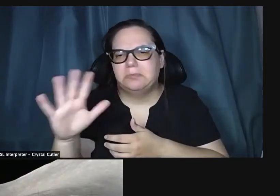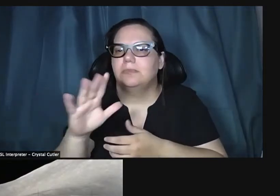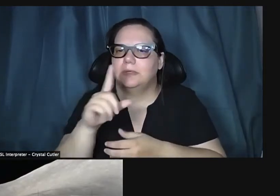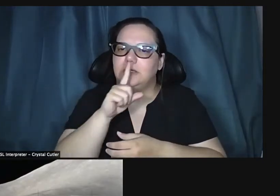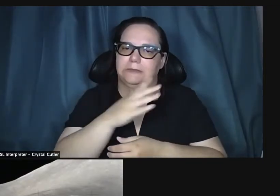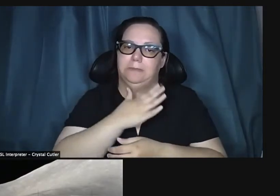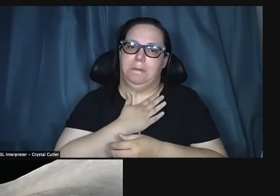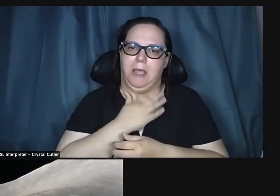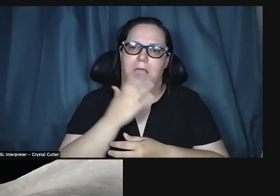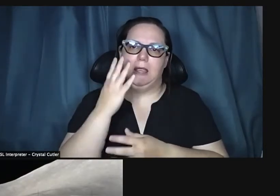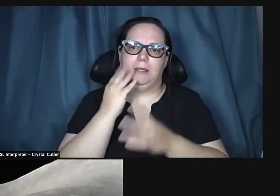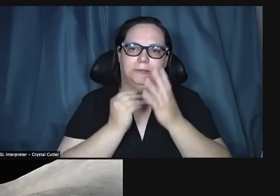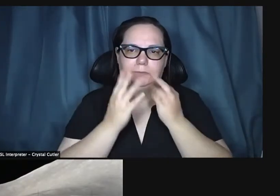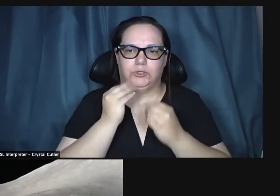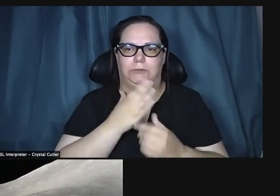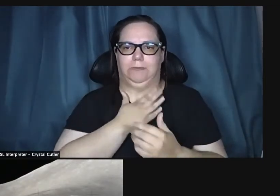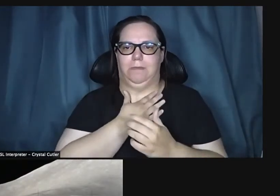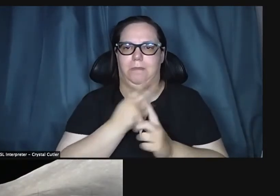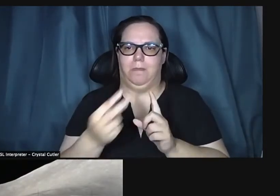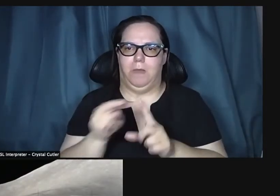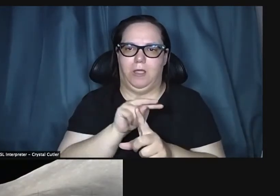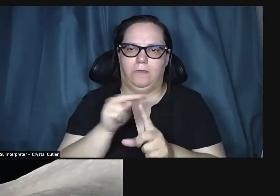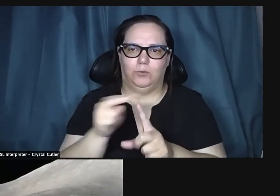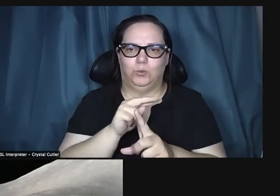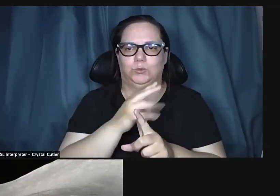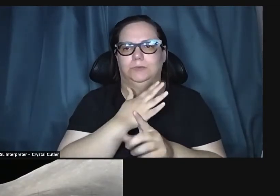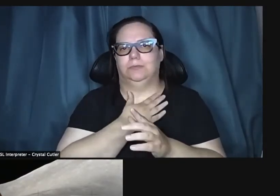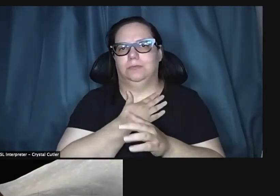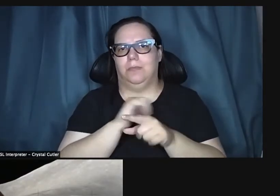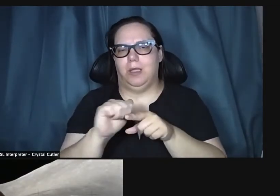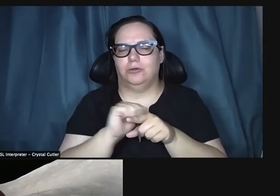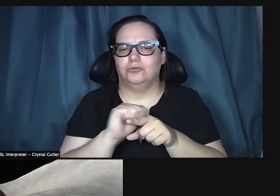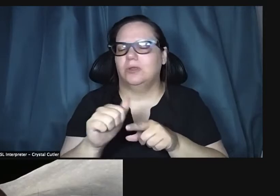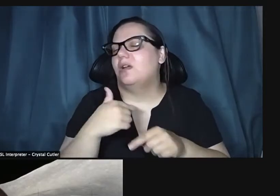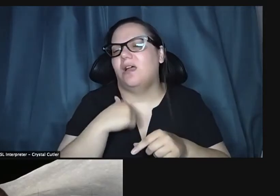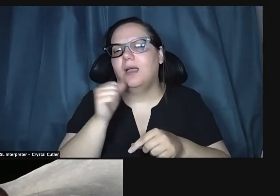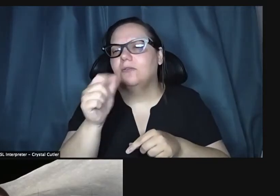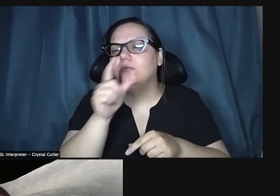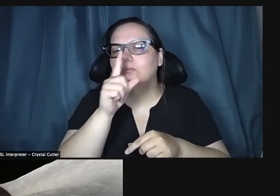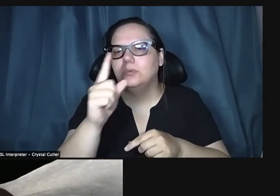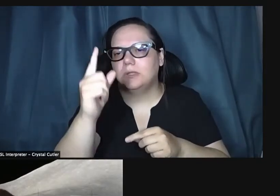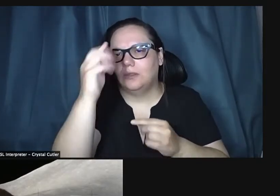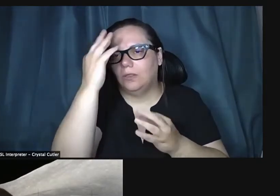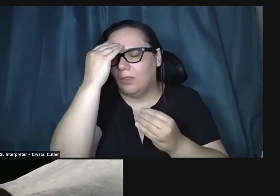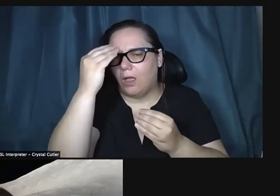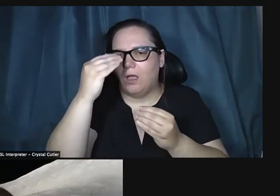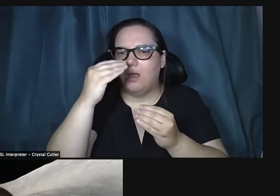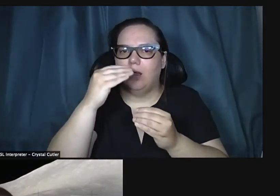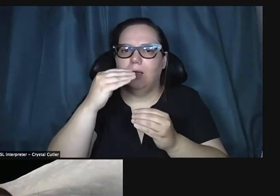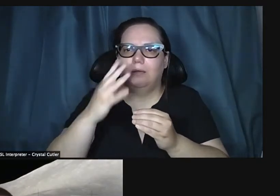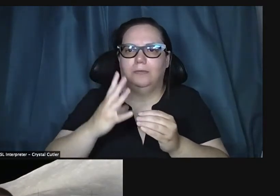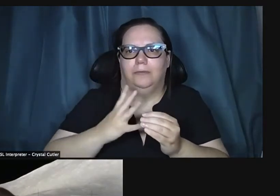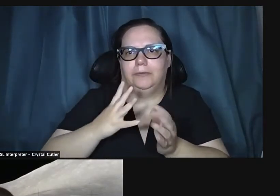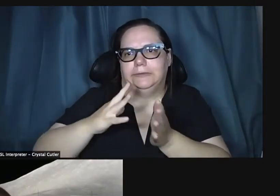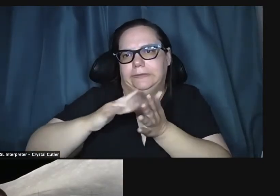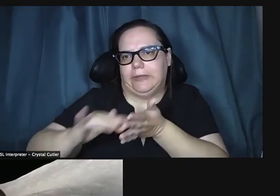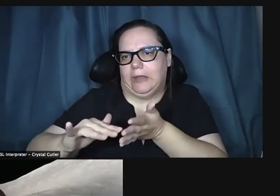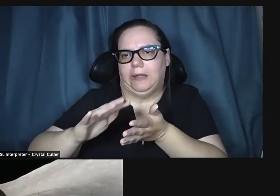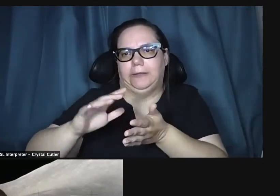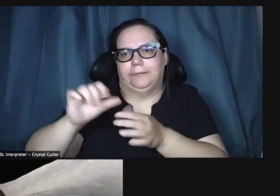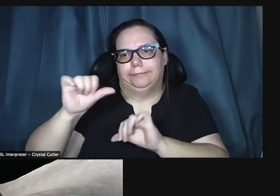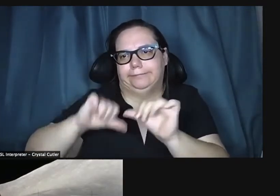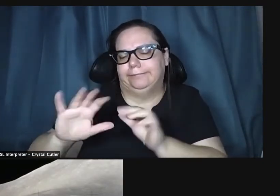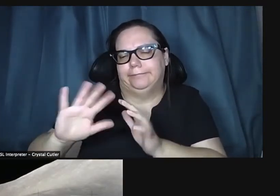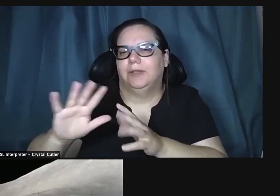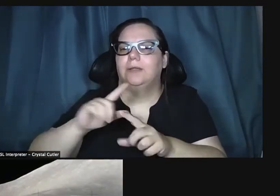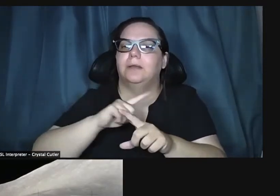and my training. I haven't thought about, I just want to instigate a manners renaissance, and I hope that it evolves.